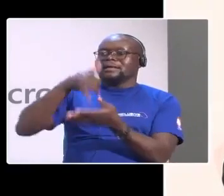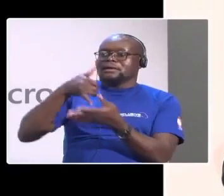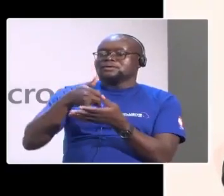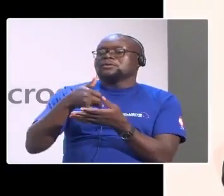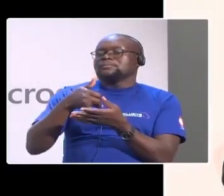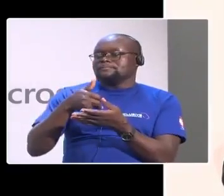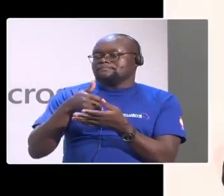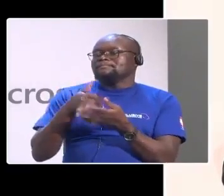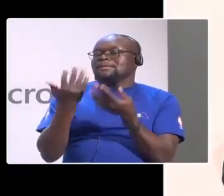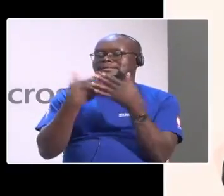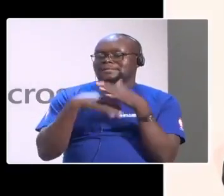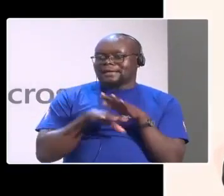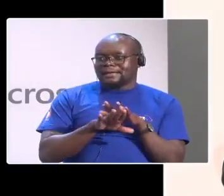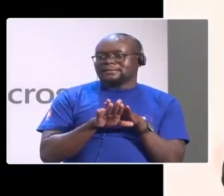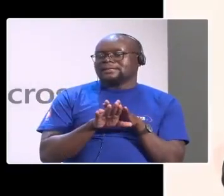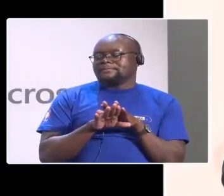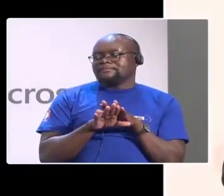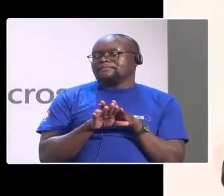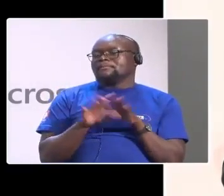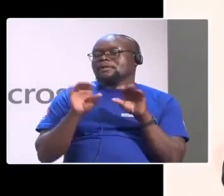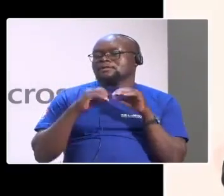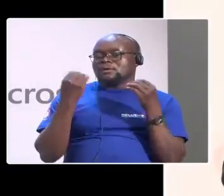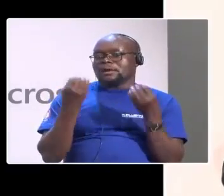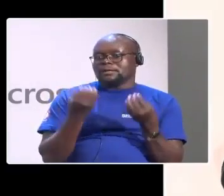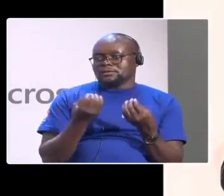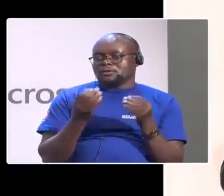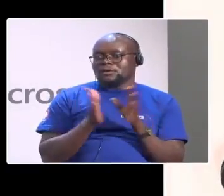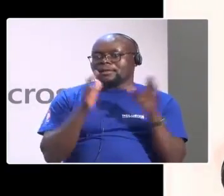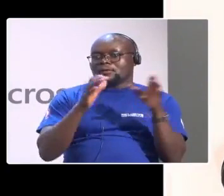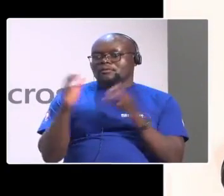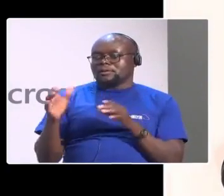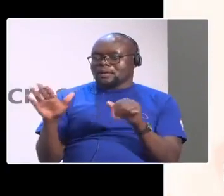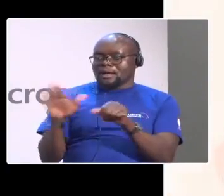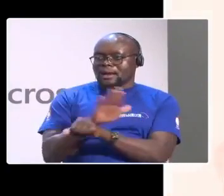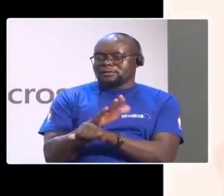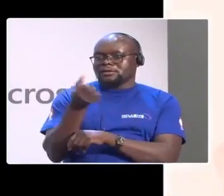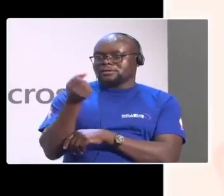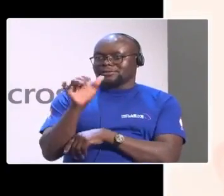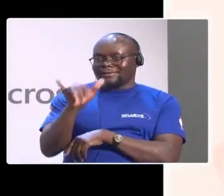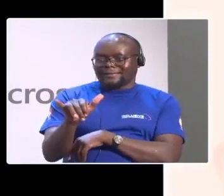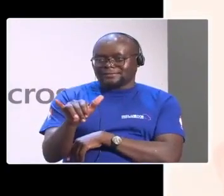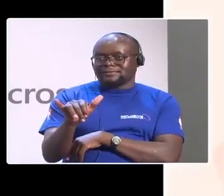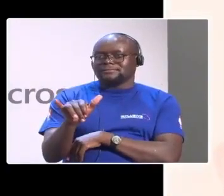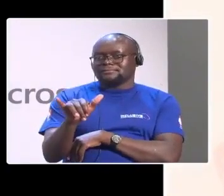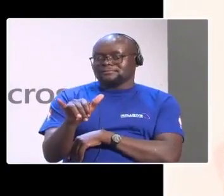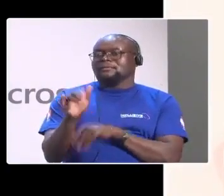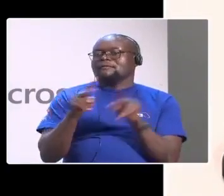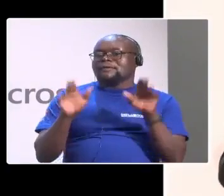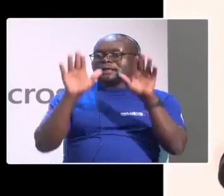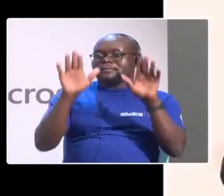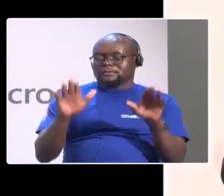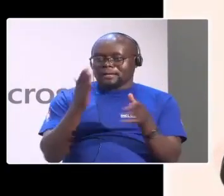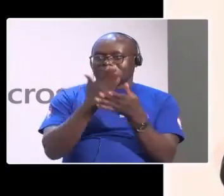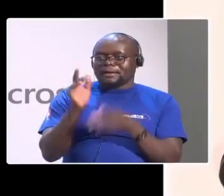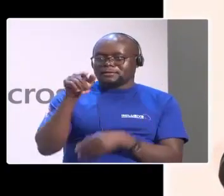diversity is integrated into organizations and the community at large. So that is such an important piece of